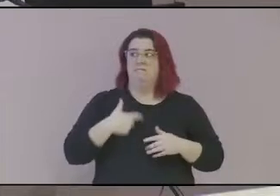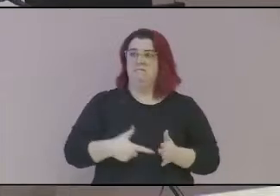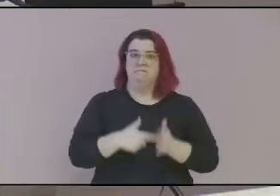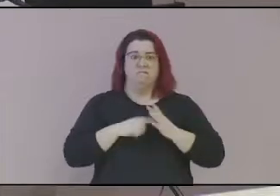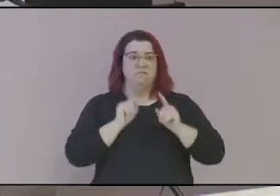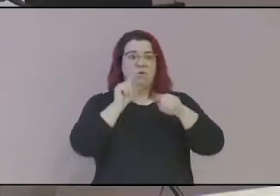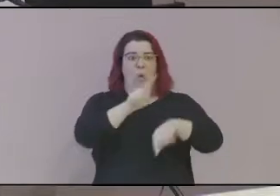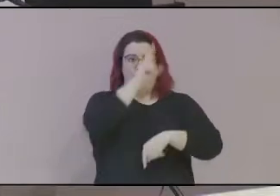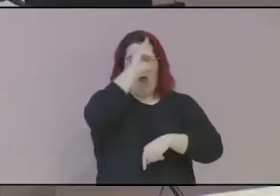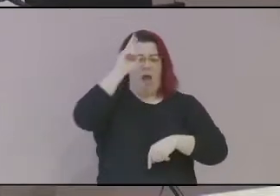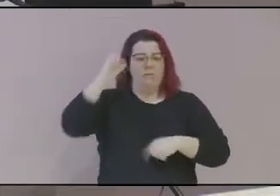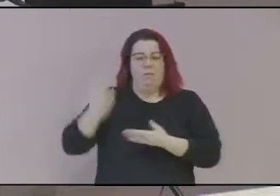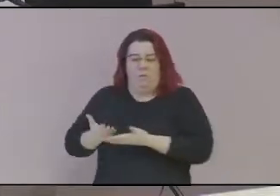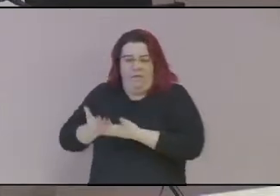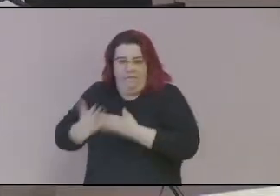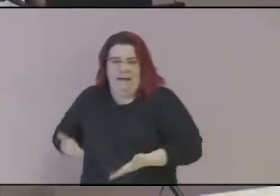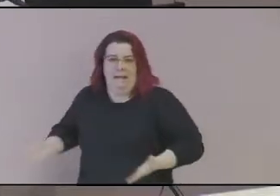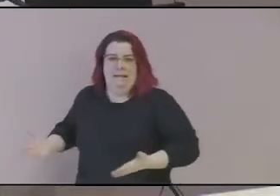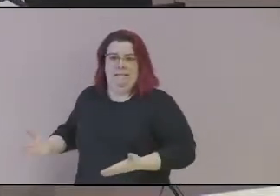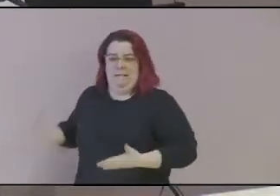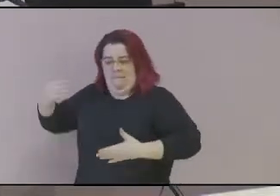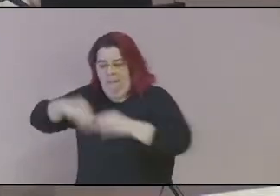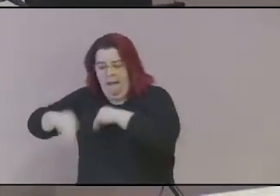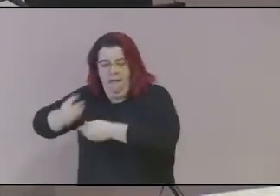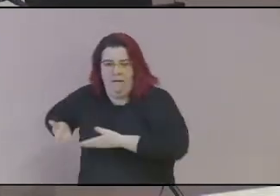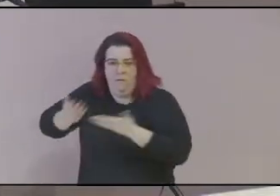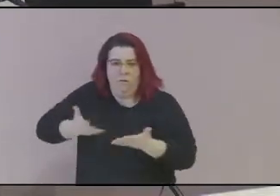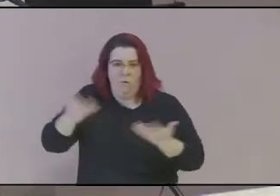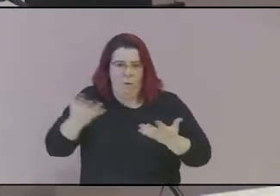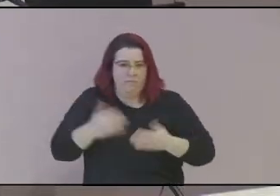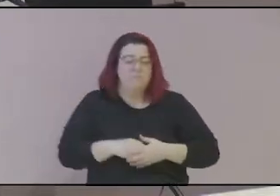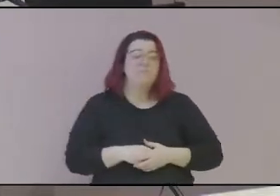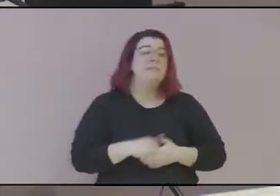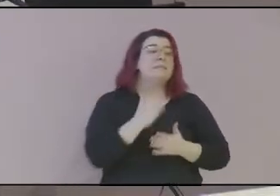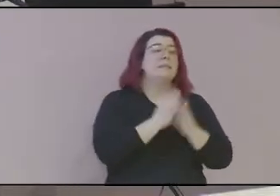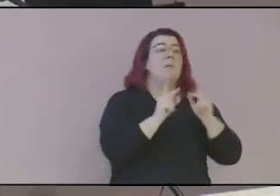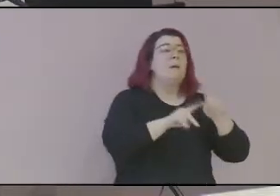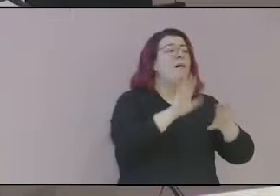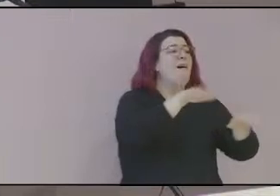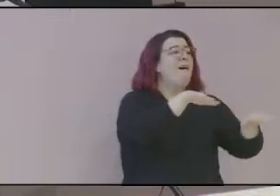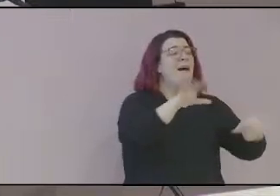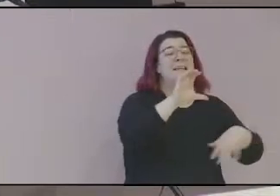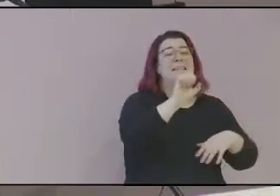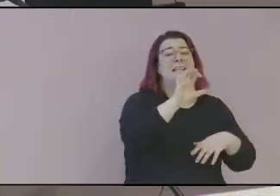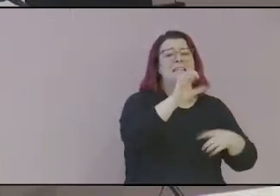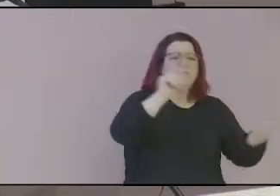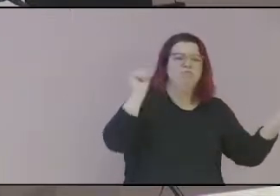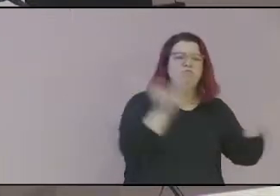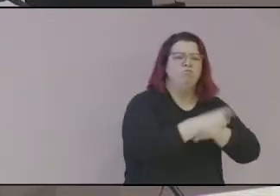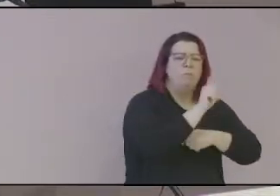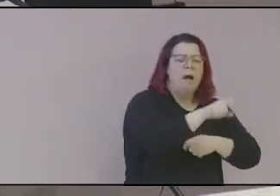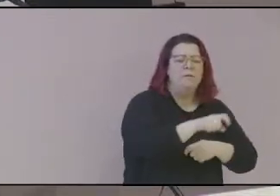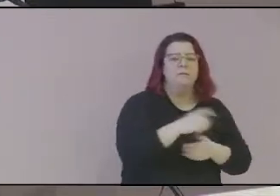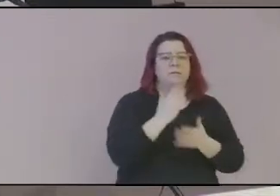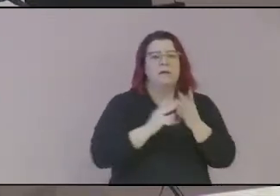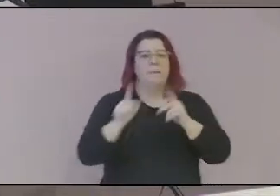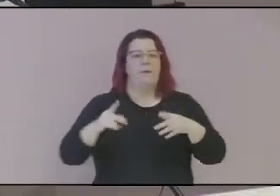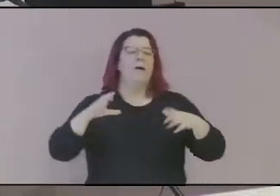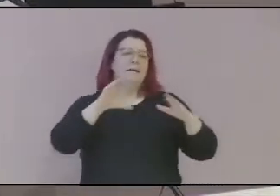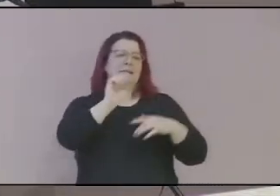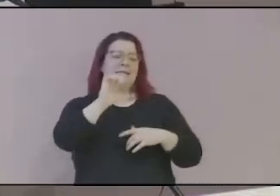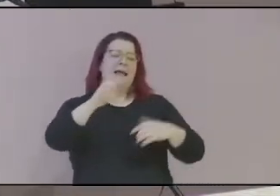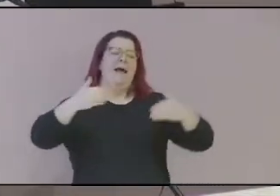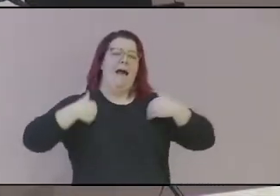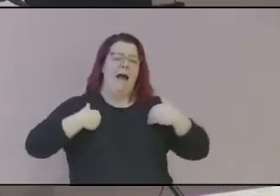more. So some people said, hey, we need to change CSCs. Other people said, how can we advocate within the existing very